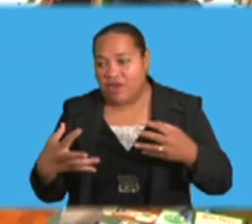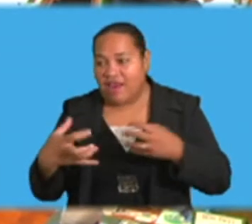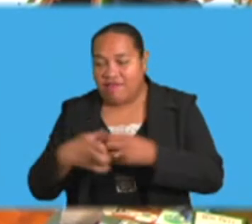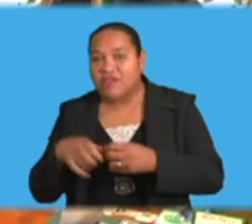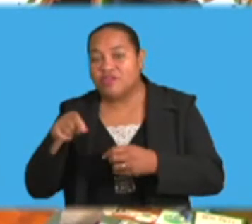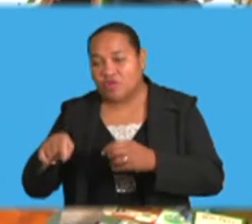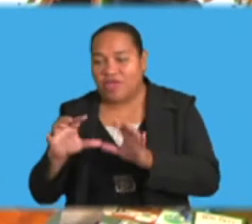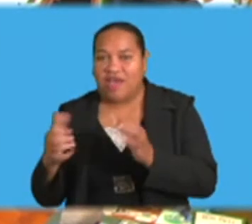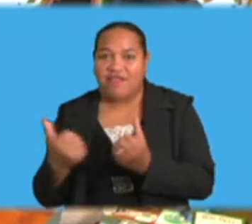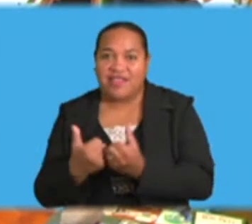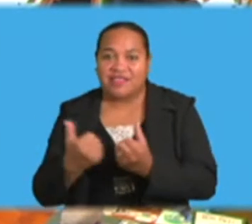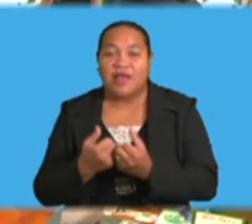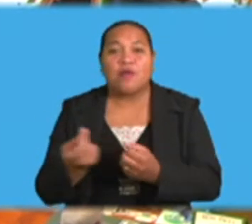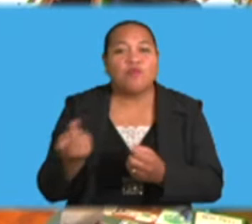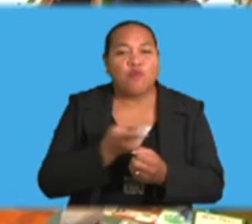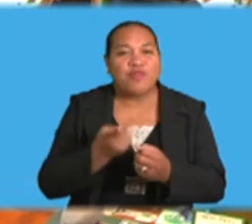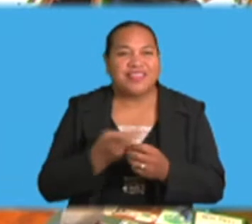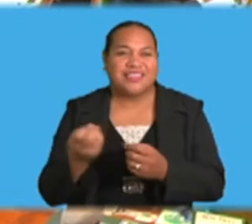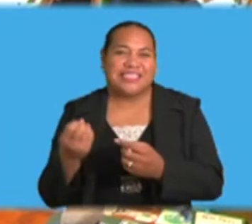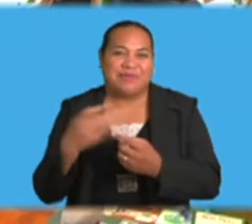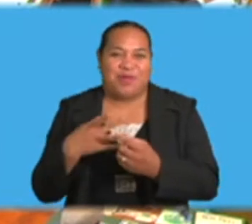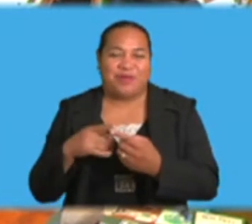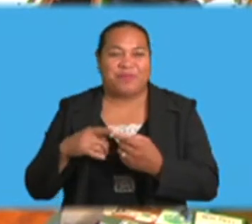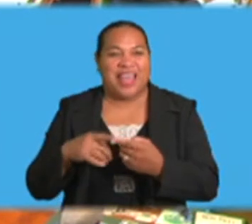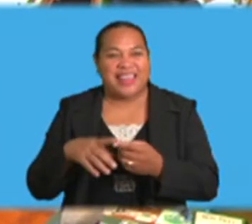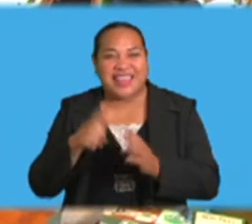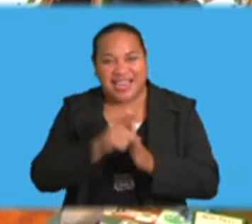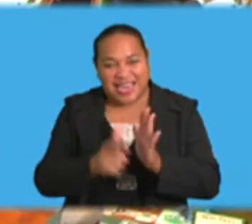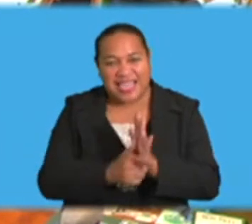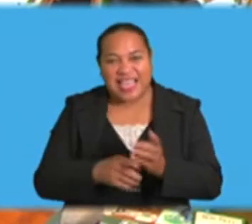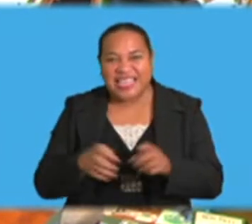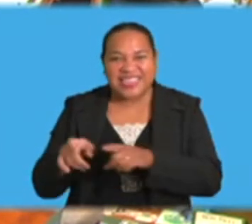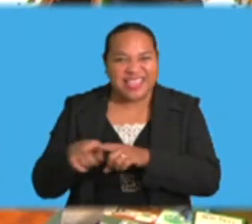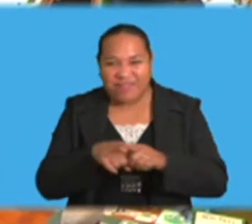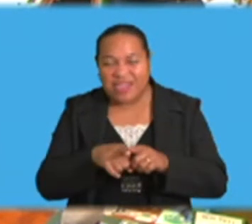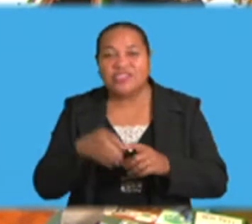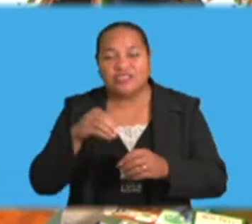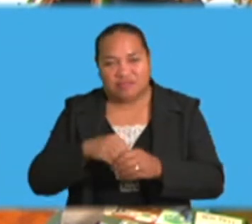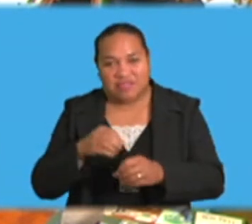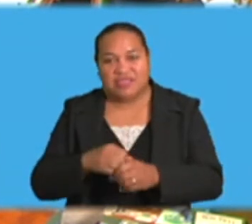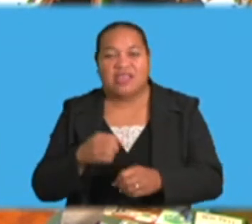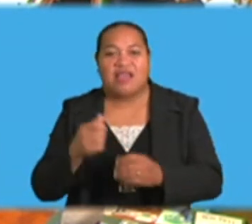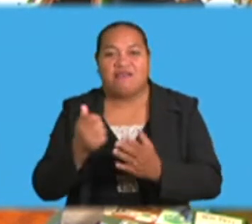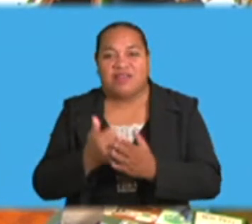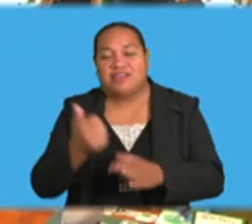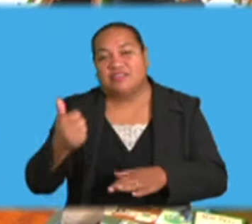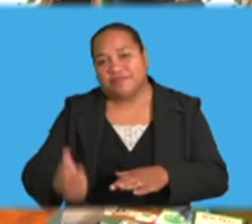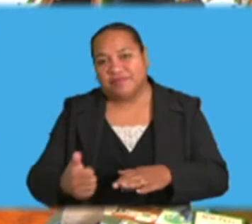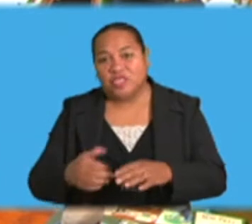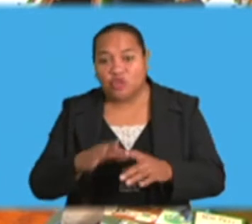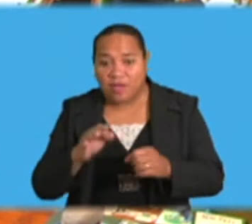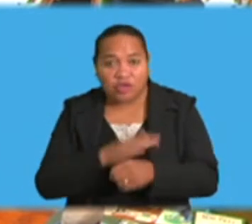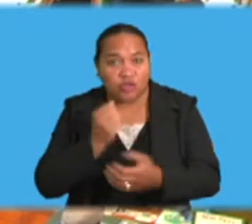the covenants, both in the spirit and in the legal definitions of the covenants, to ensure that there was no